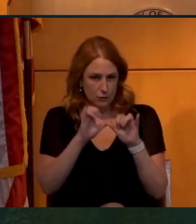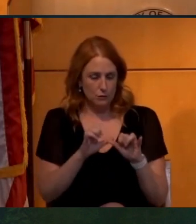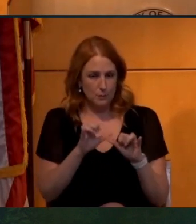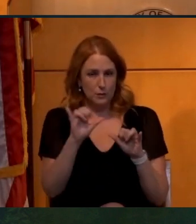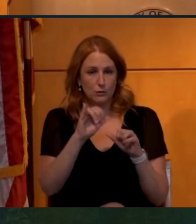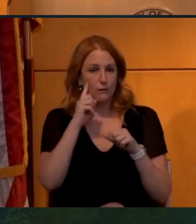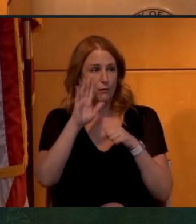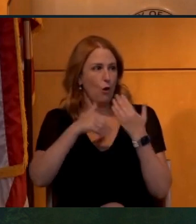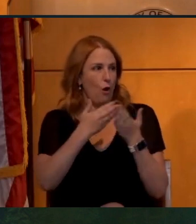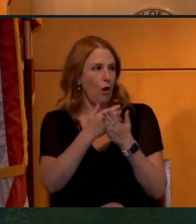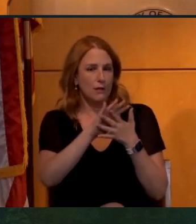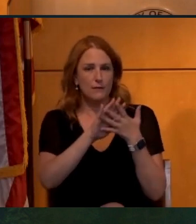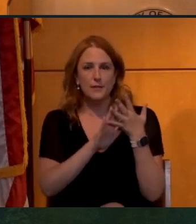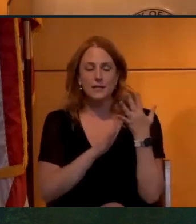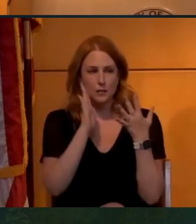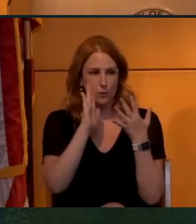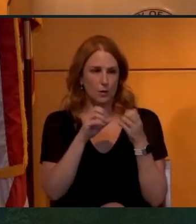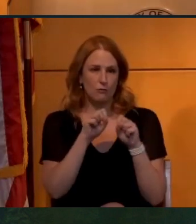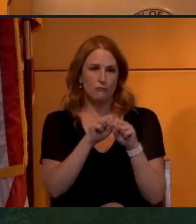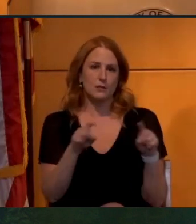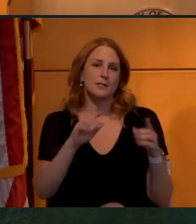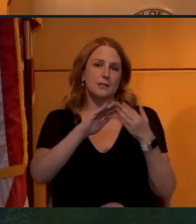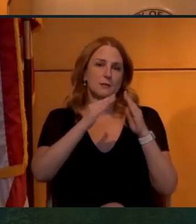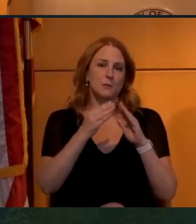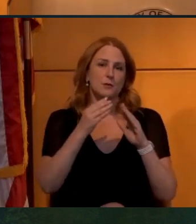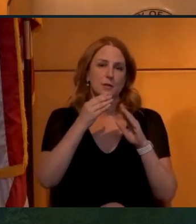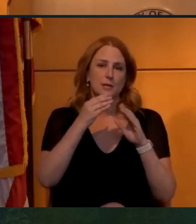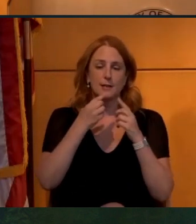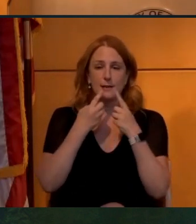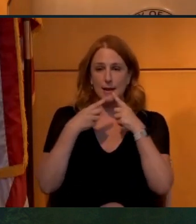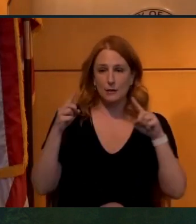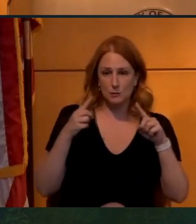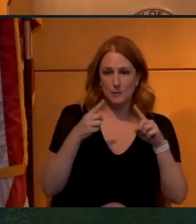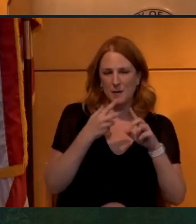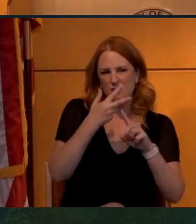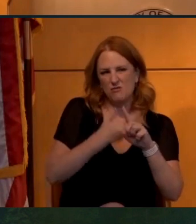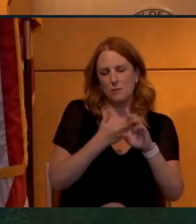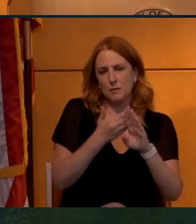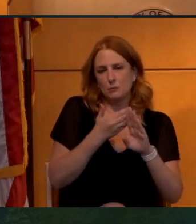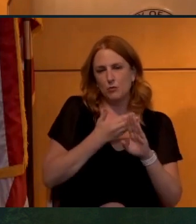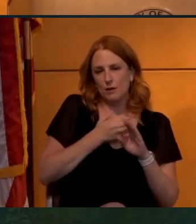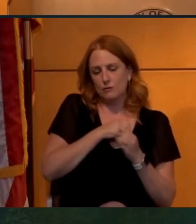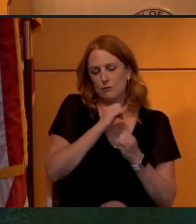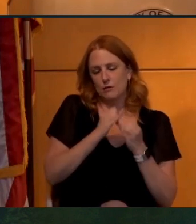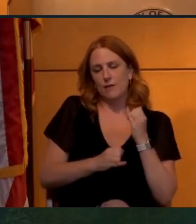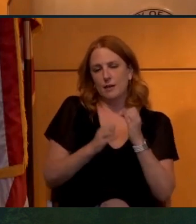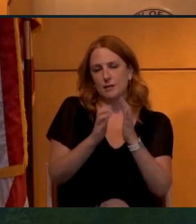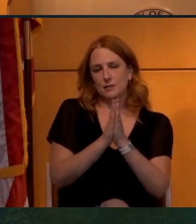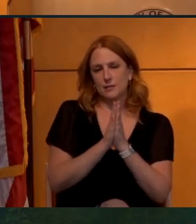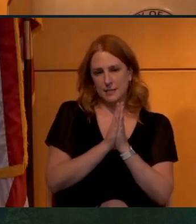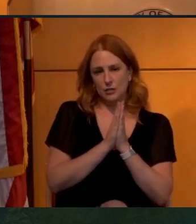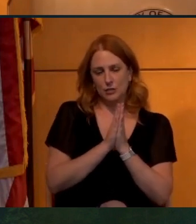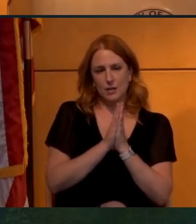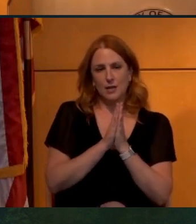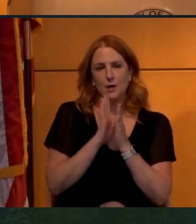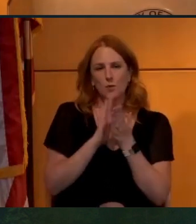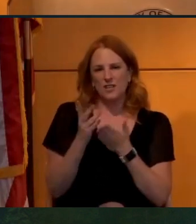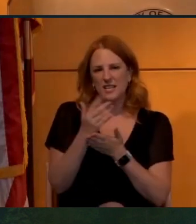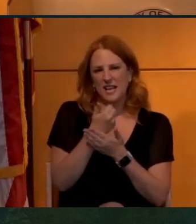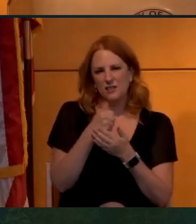all of these, we will release a community announcement about 3 months prior to the final solicitation and gather any input or questions you may have on